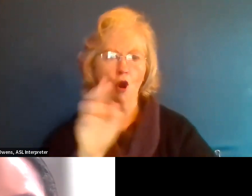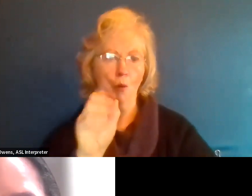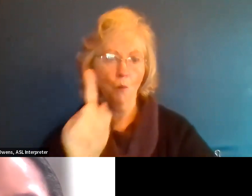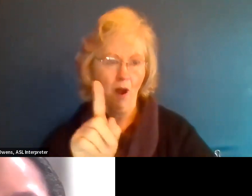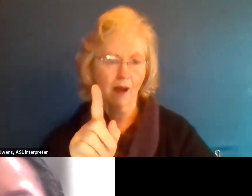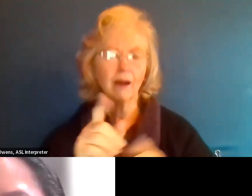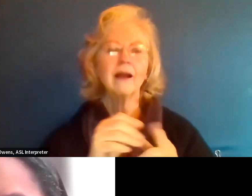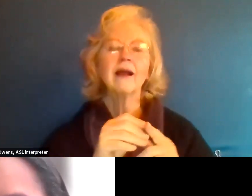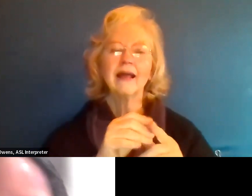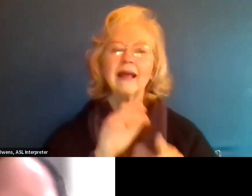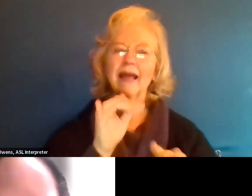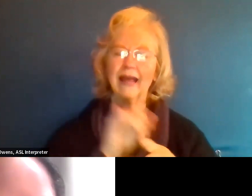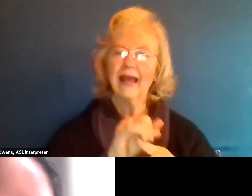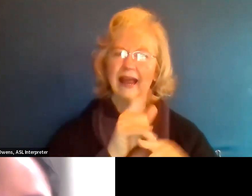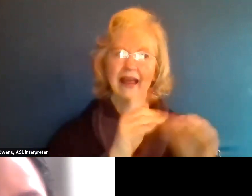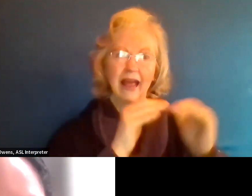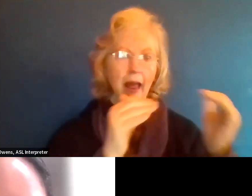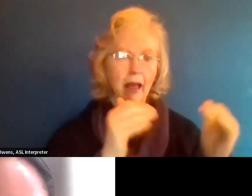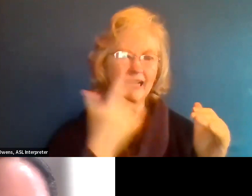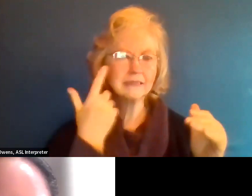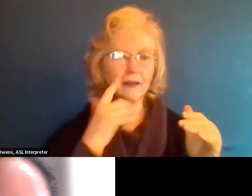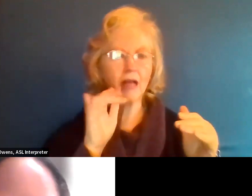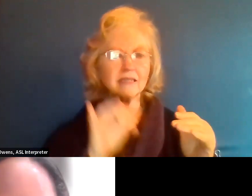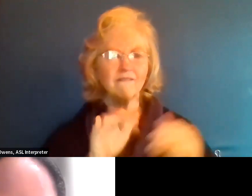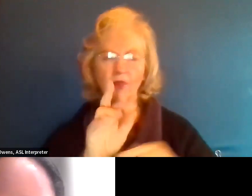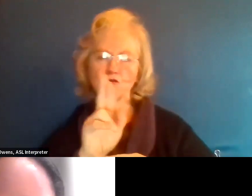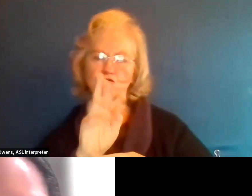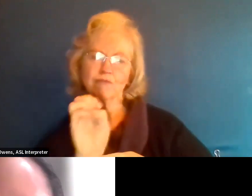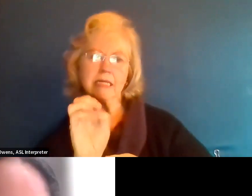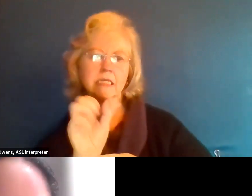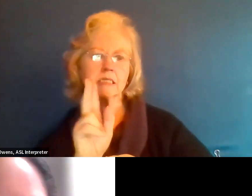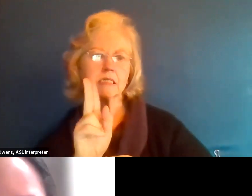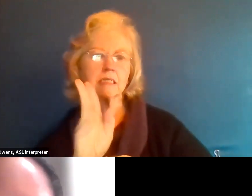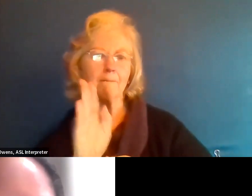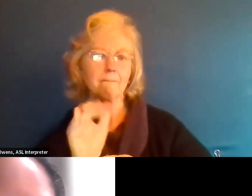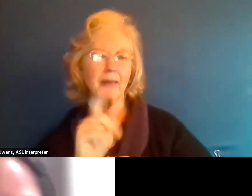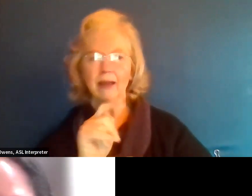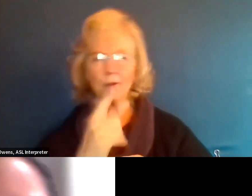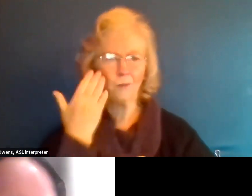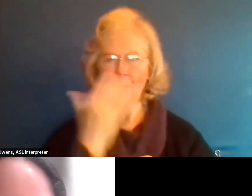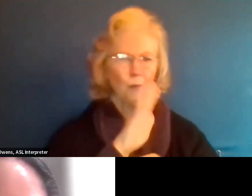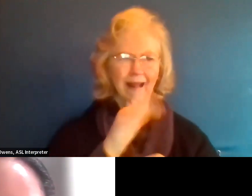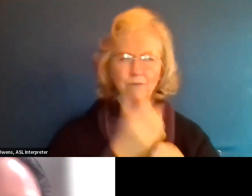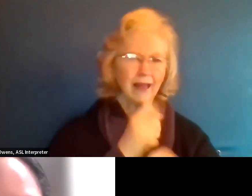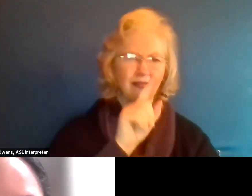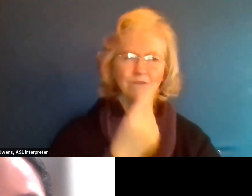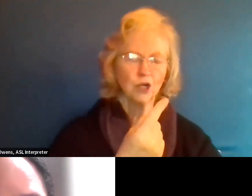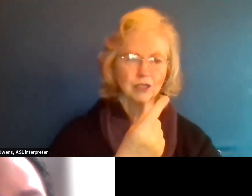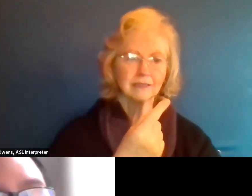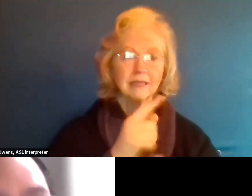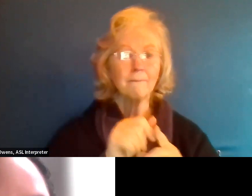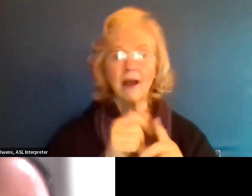And they identified it's the resubmit, you know, it's that resubmit because you're never going to get the first one right. It's the resubmit, boom, we fall off,